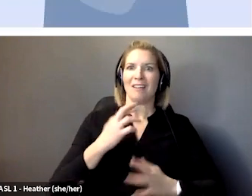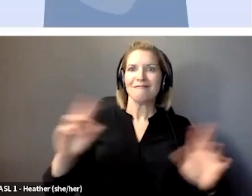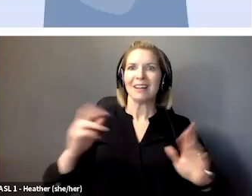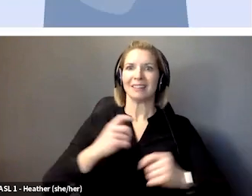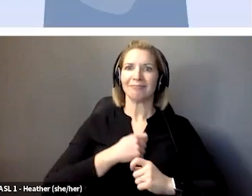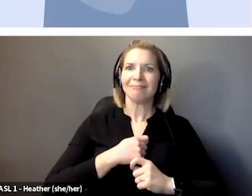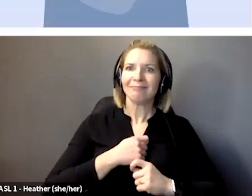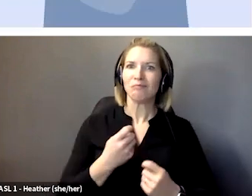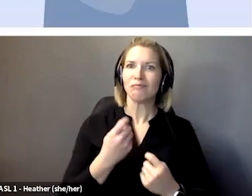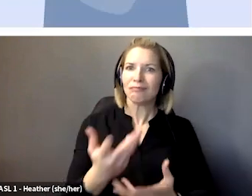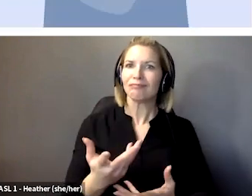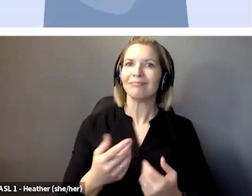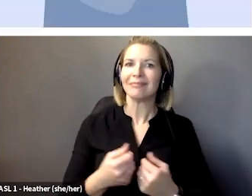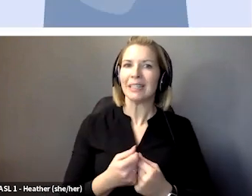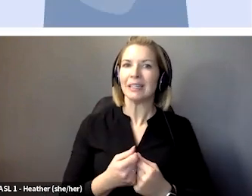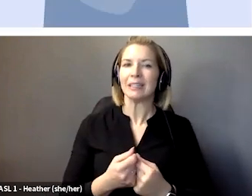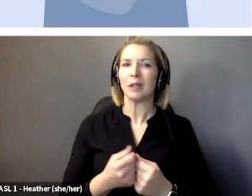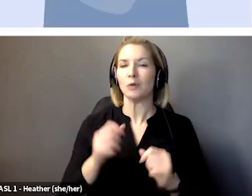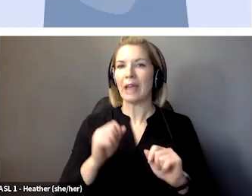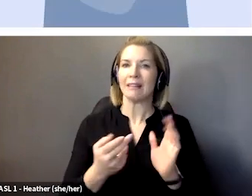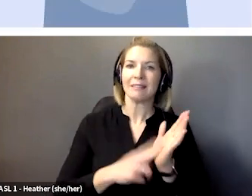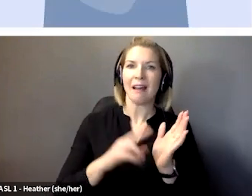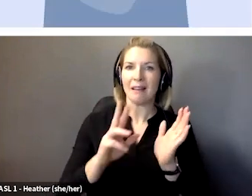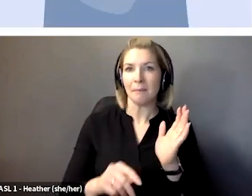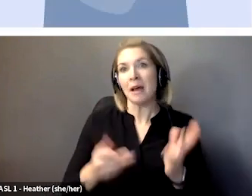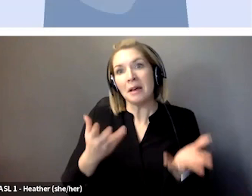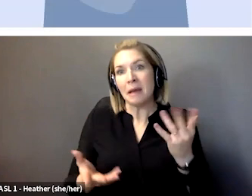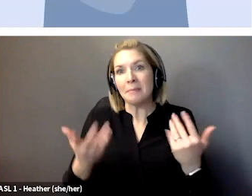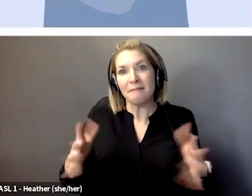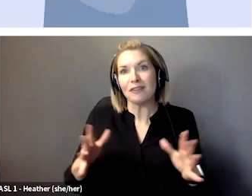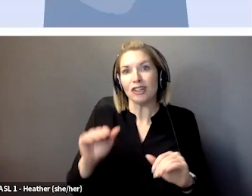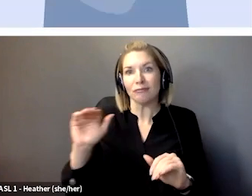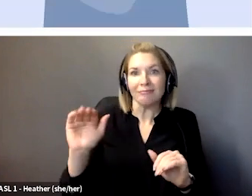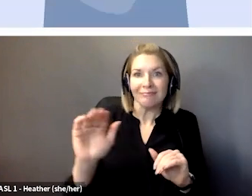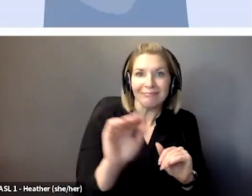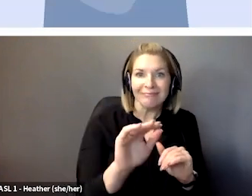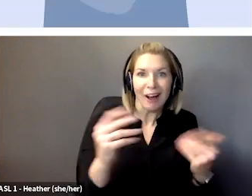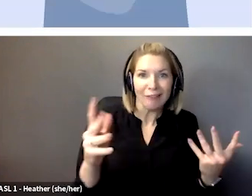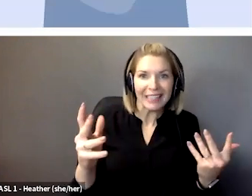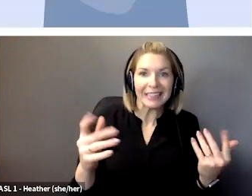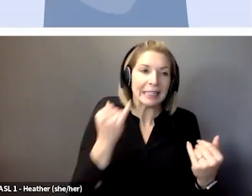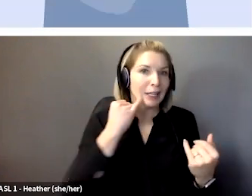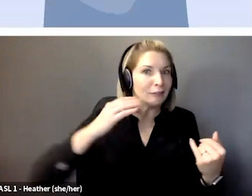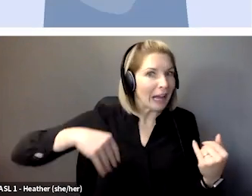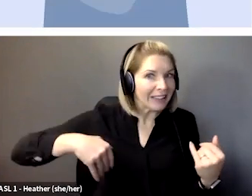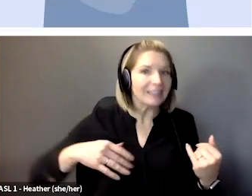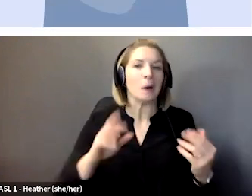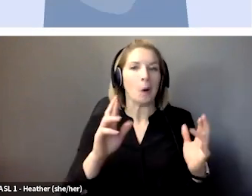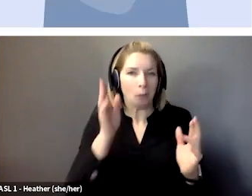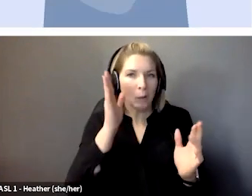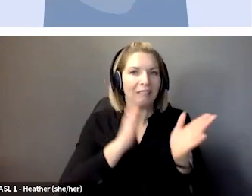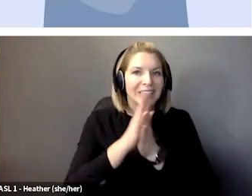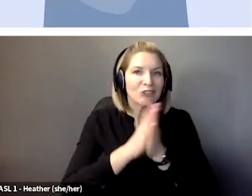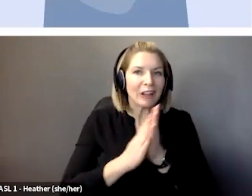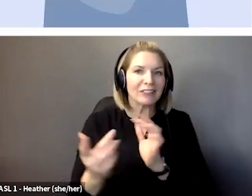survey. And there's actually a good chance that myself or Kay have actually reached out to you to participate. And if you haven't, we hope that you will. Here